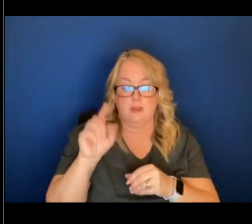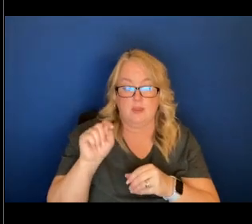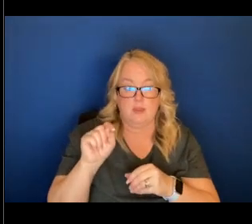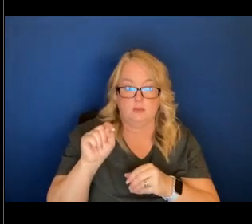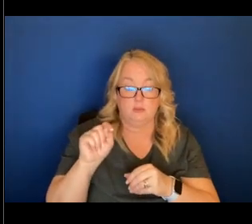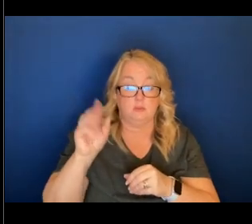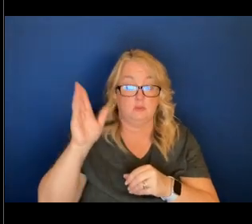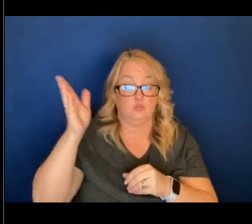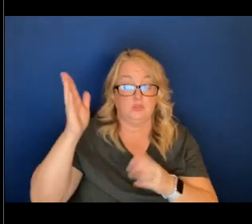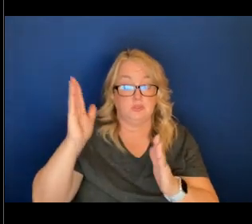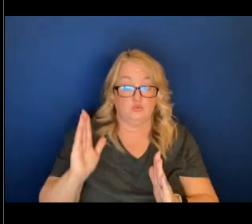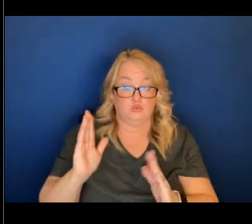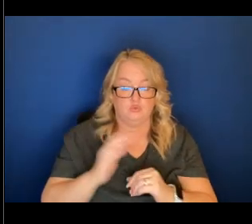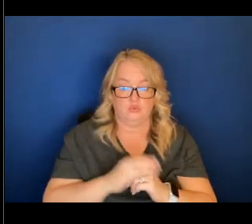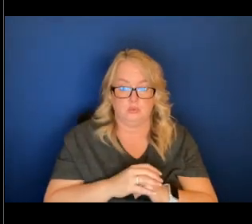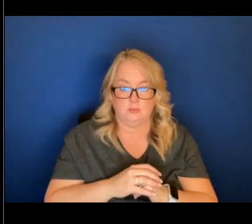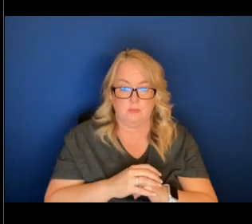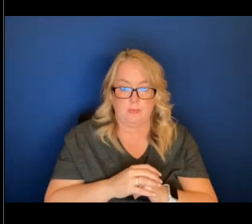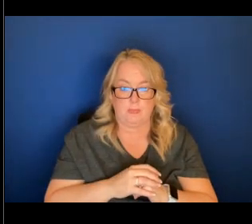Presenters.